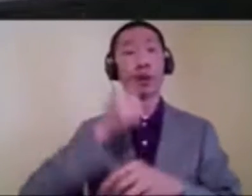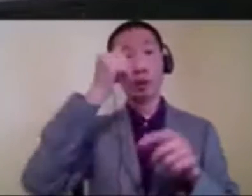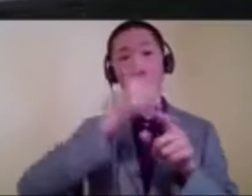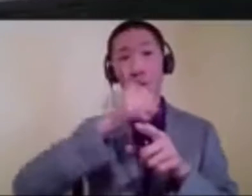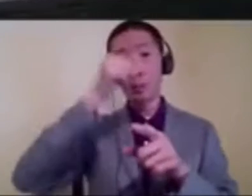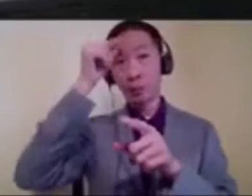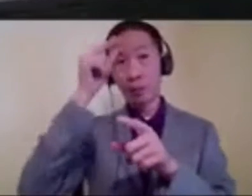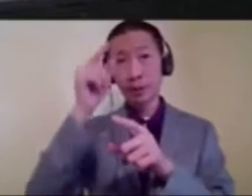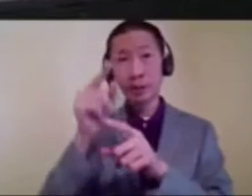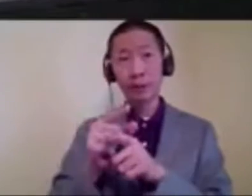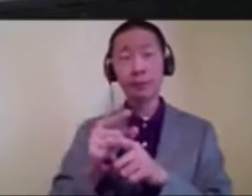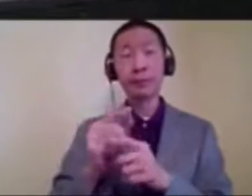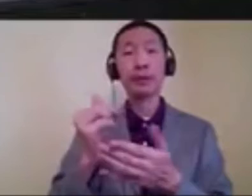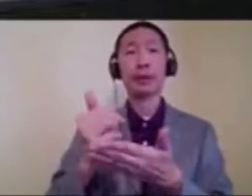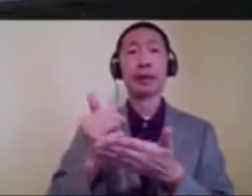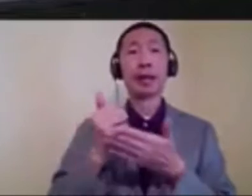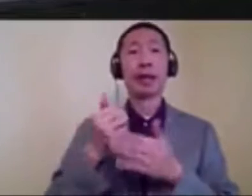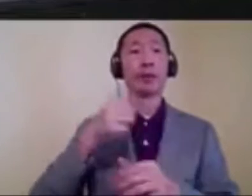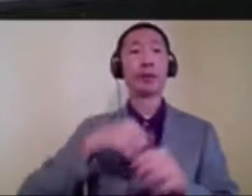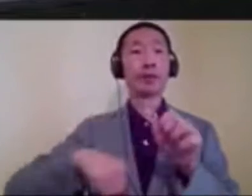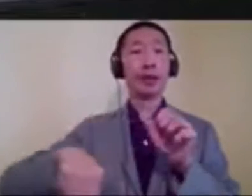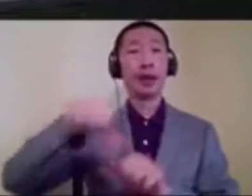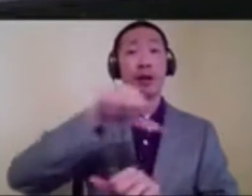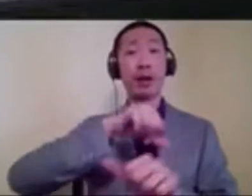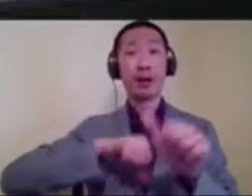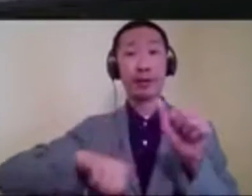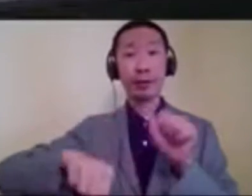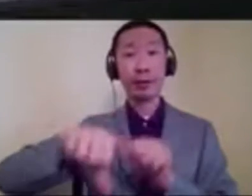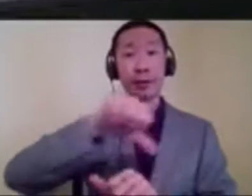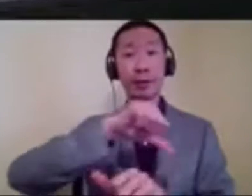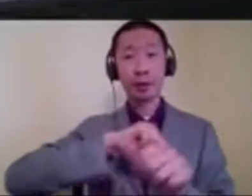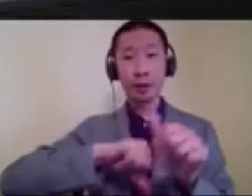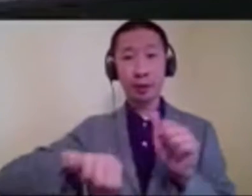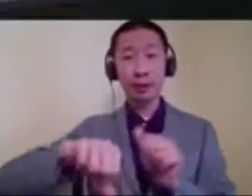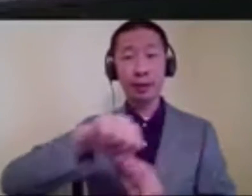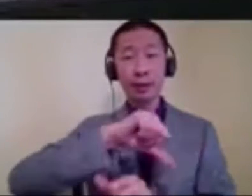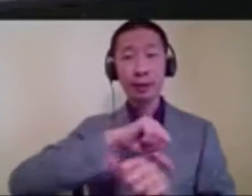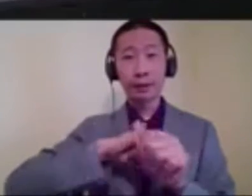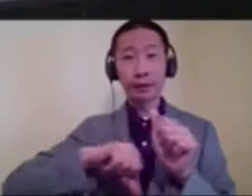brothers, help one another.